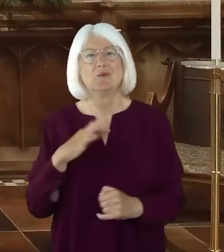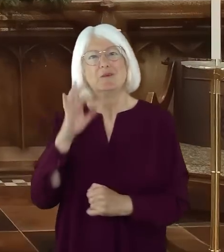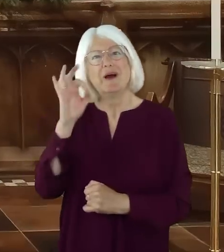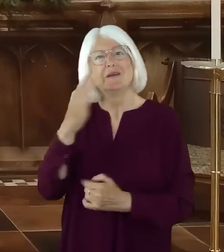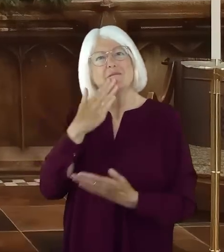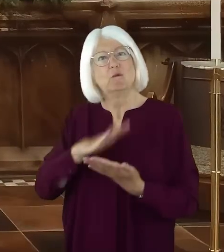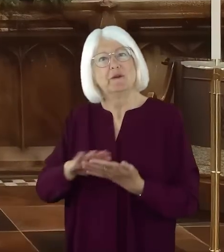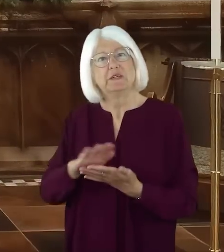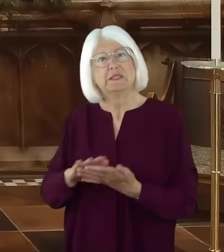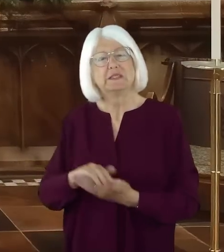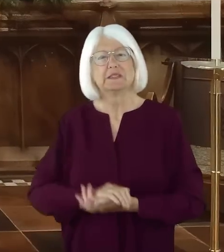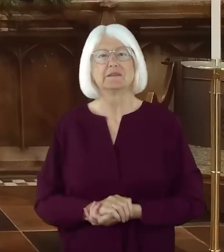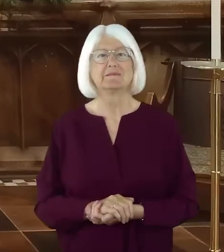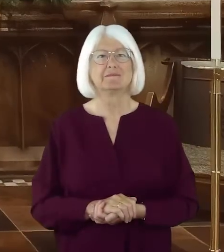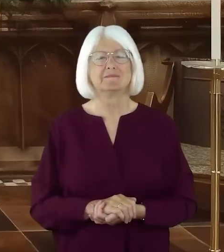forgiveness for our sins.